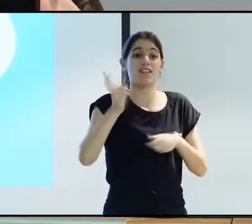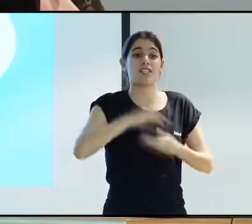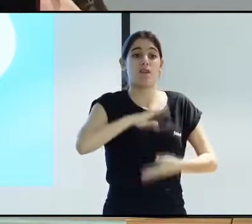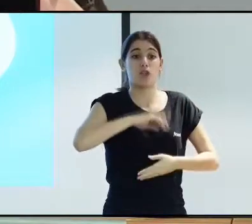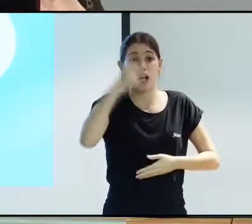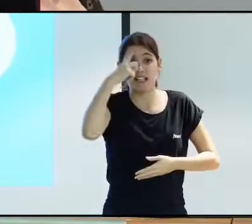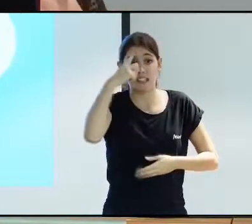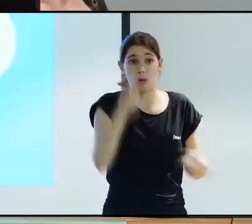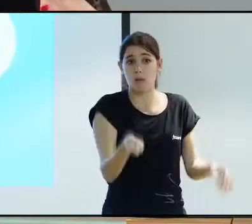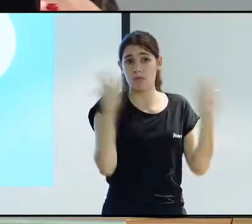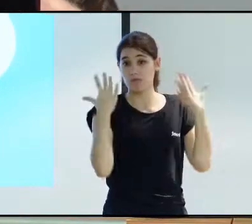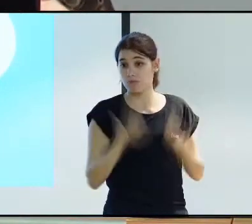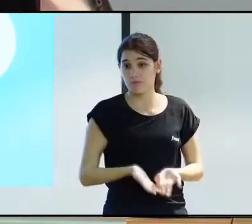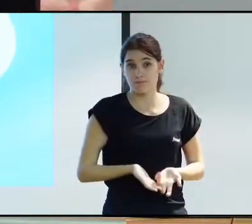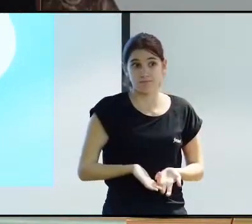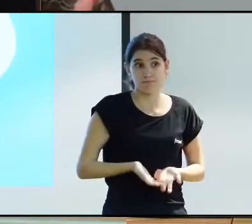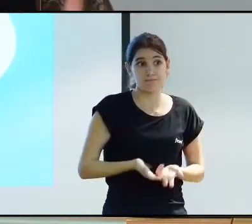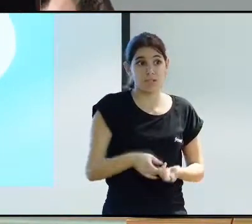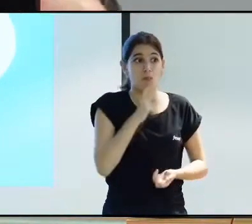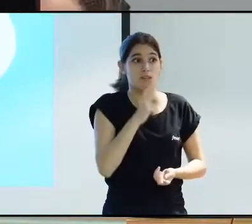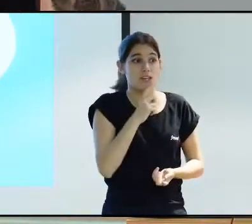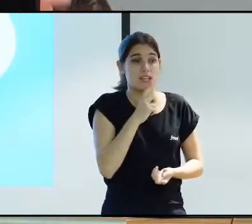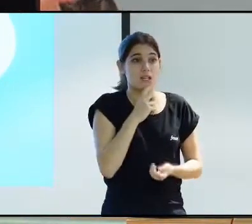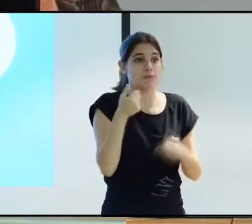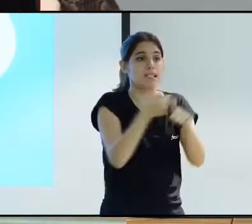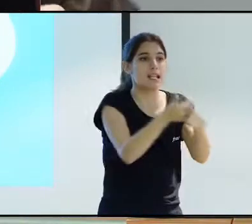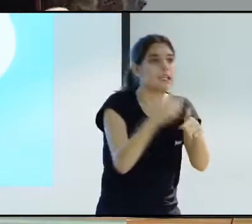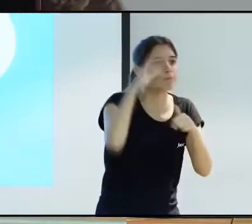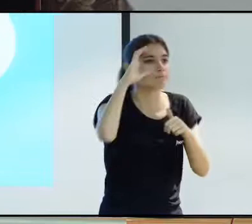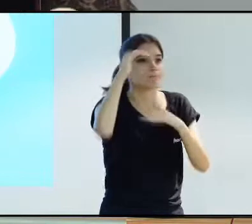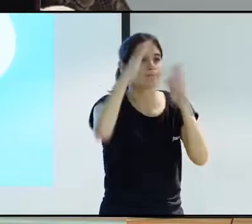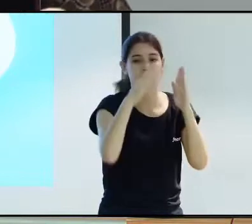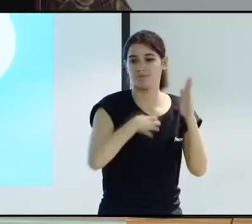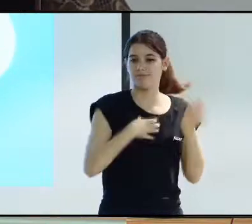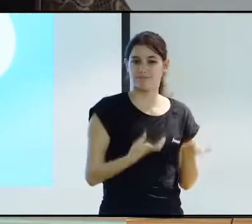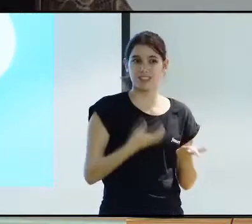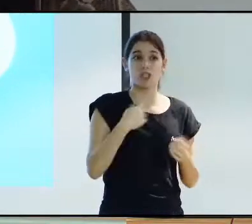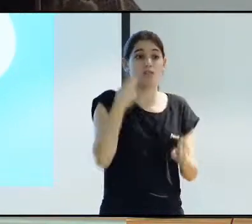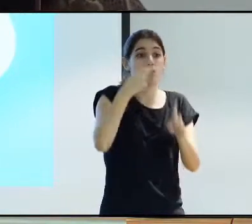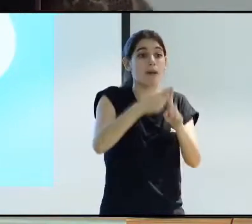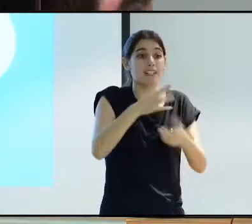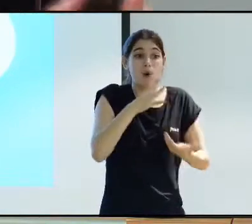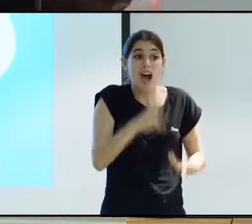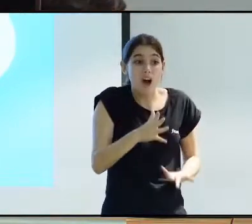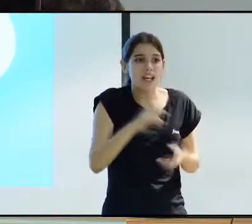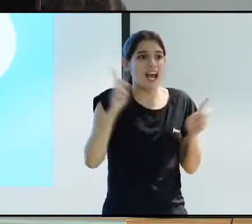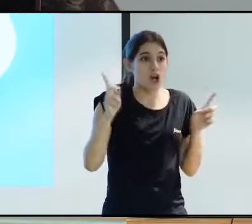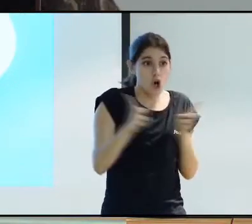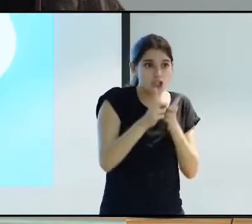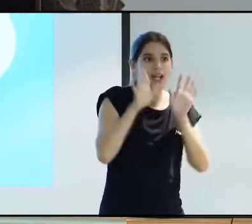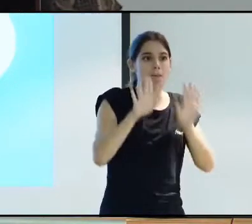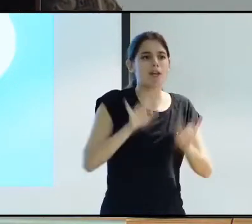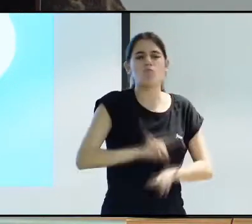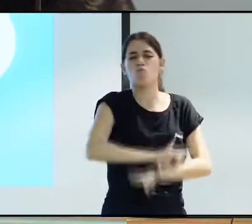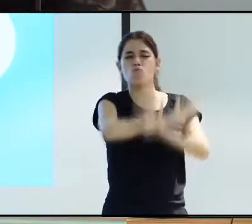that, but people who have functional intellectual diversity then can't always follow us. So I want you to understand that I'm